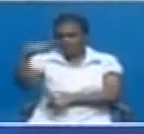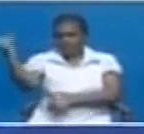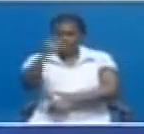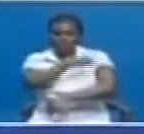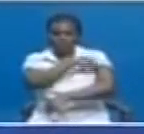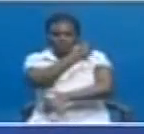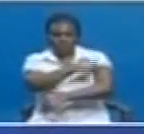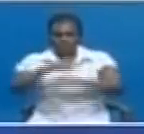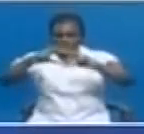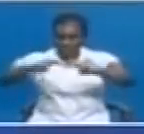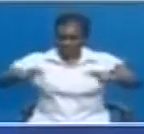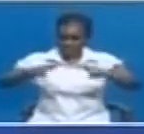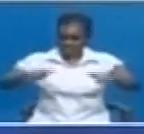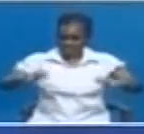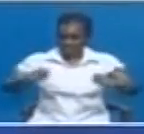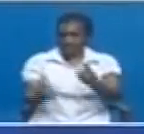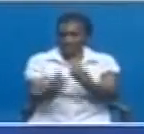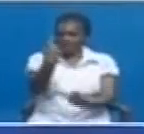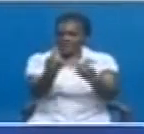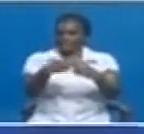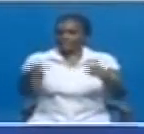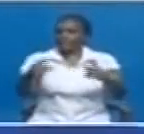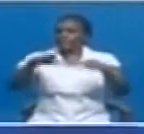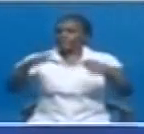hospital. We are investigating the cause of the fire, whether